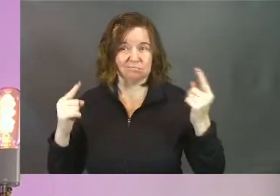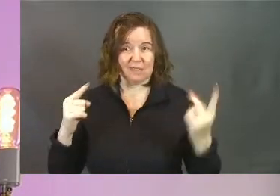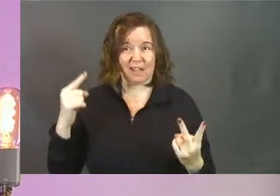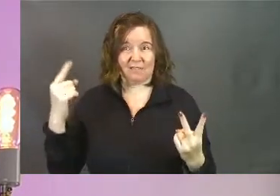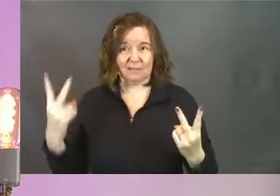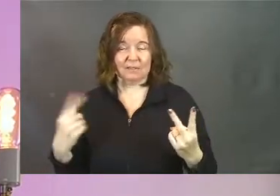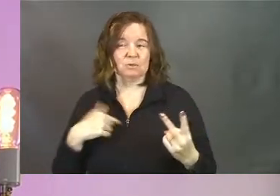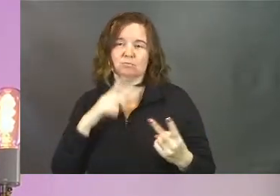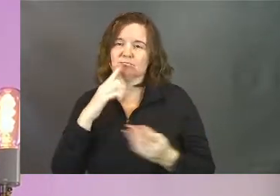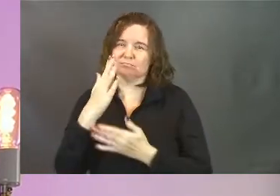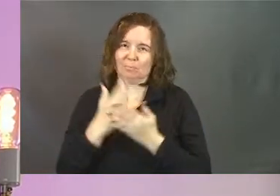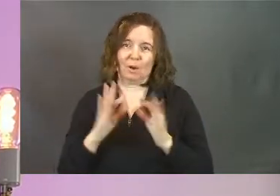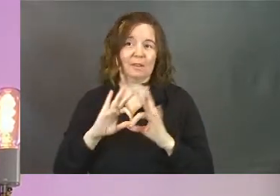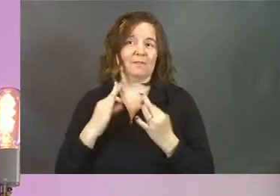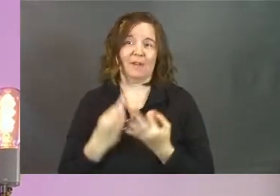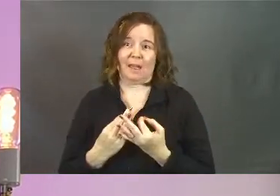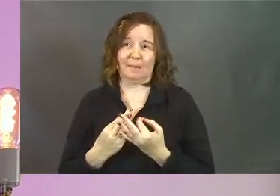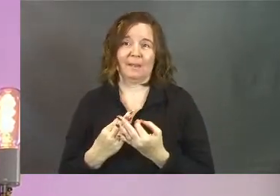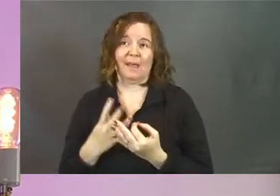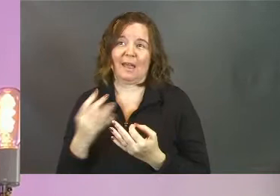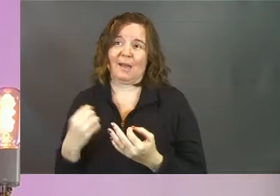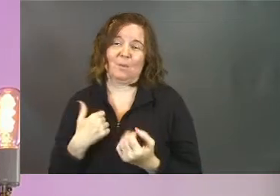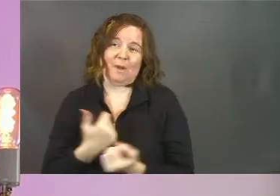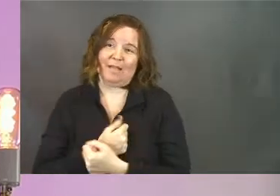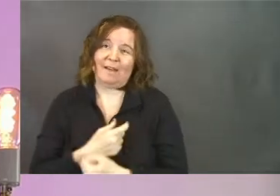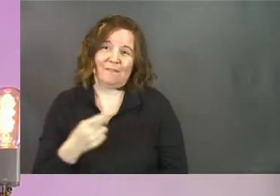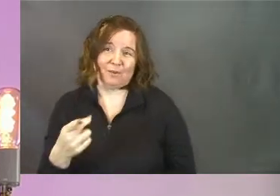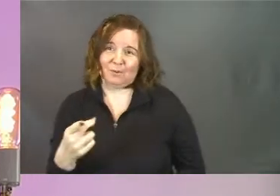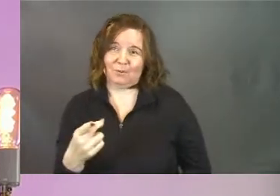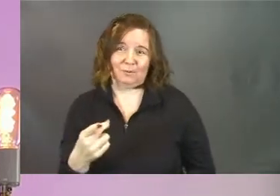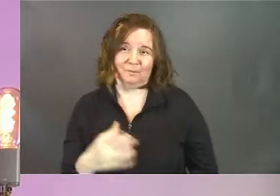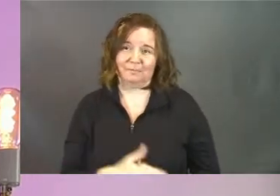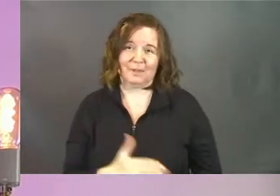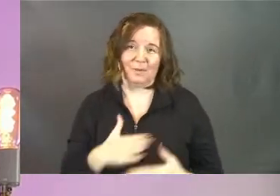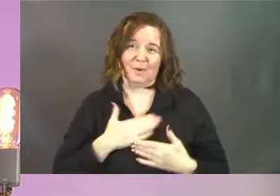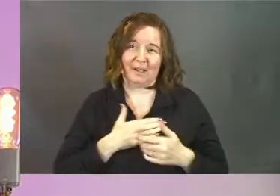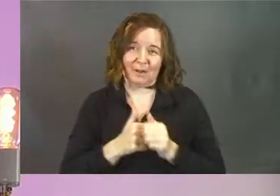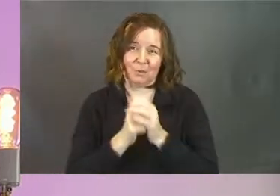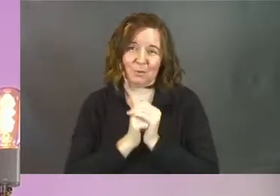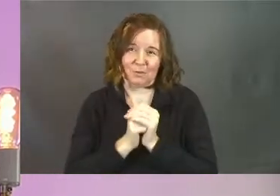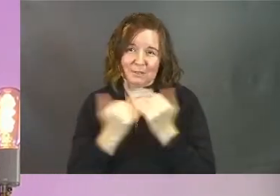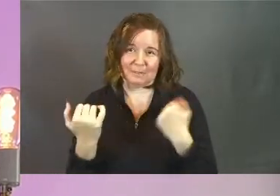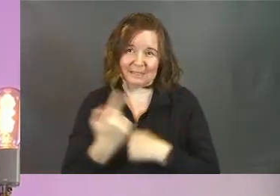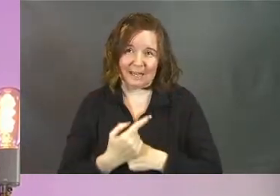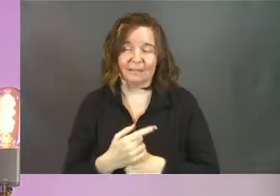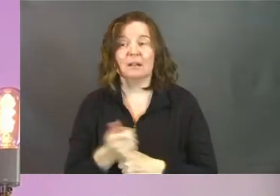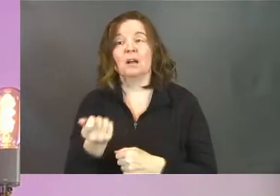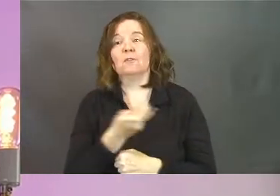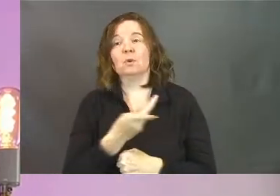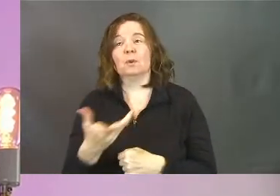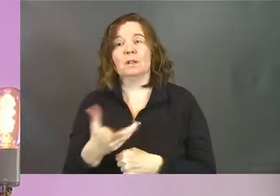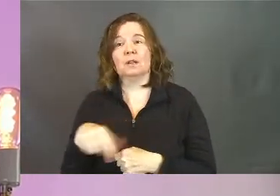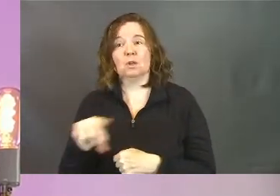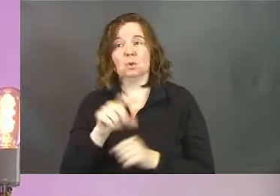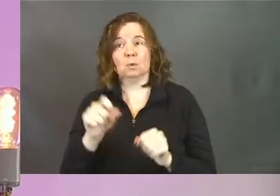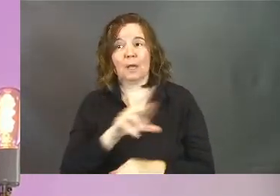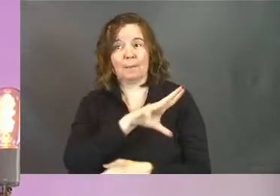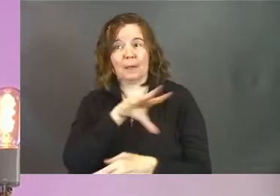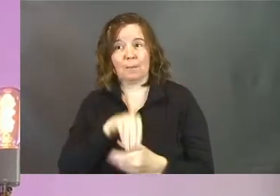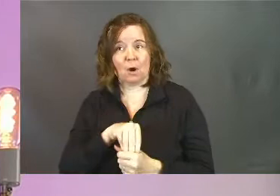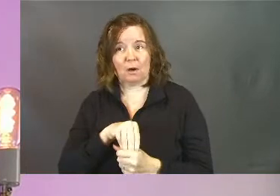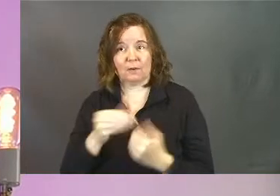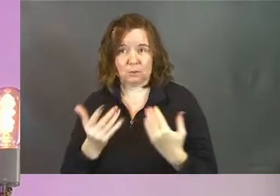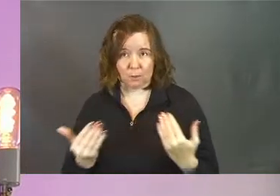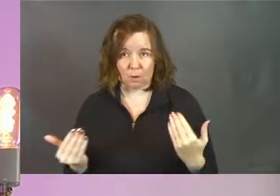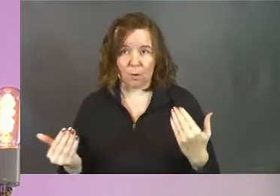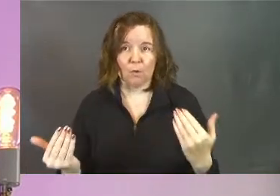know you are part of this family, and we love you, and we're glad that you're worshiping today. Just a couple things that you can be a part of as